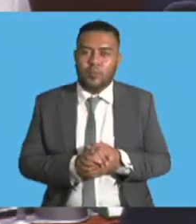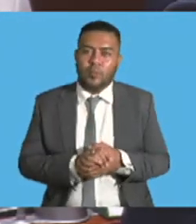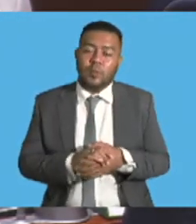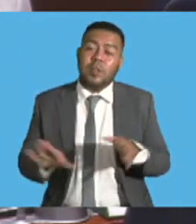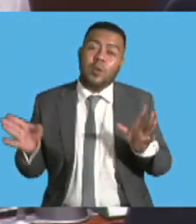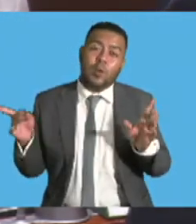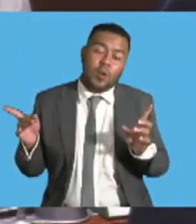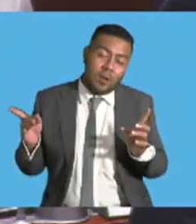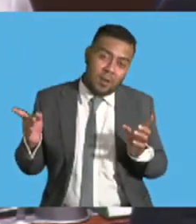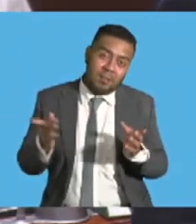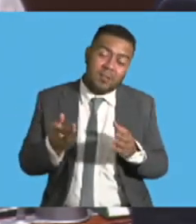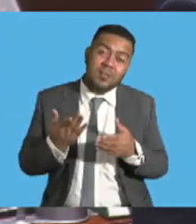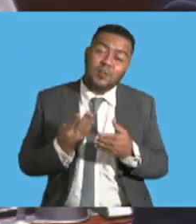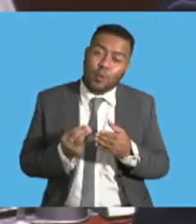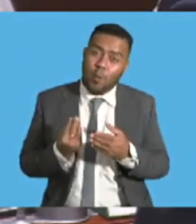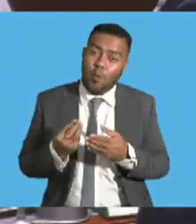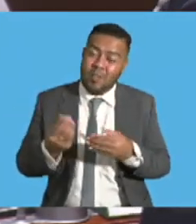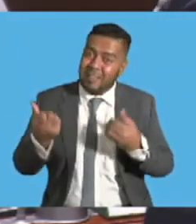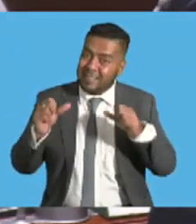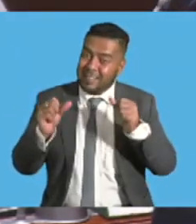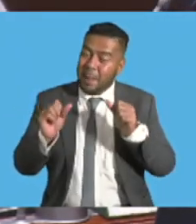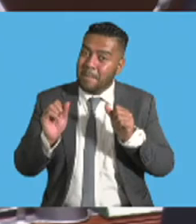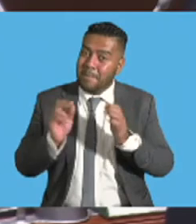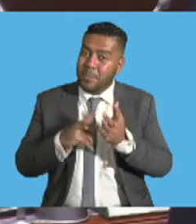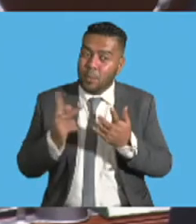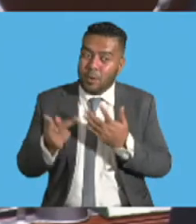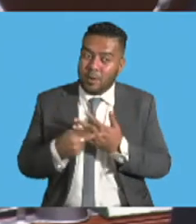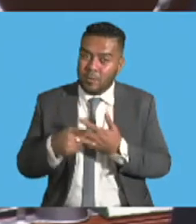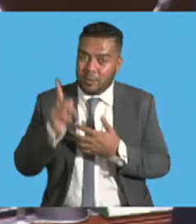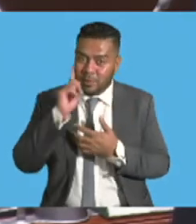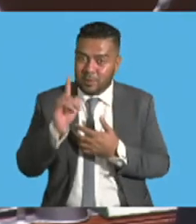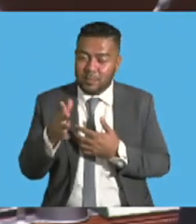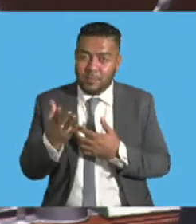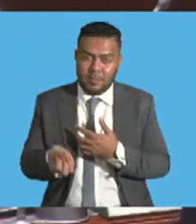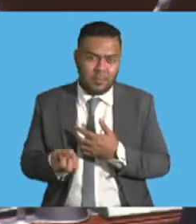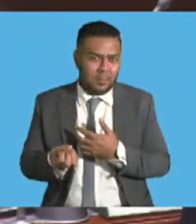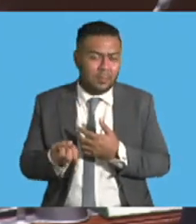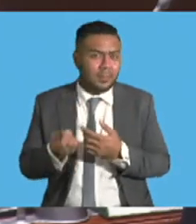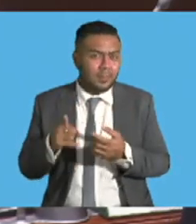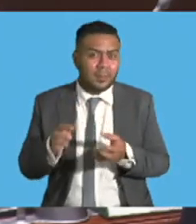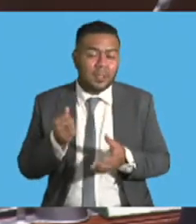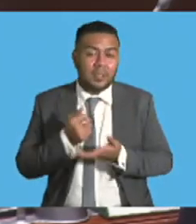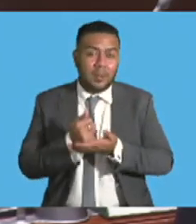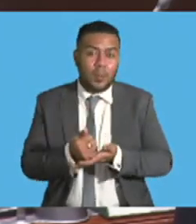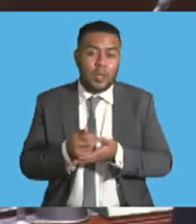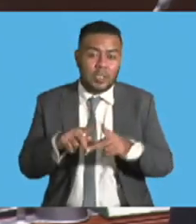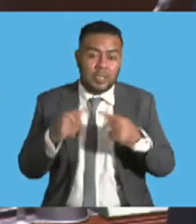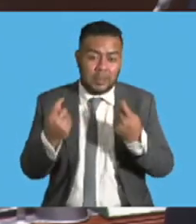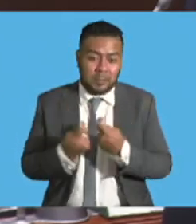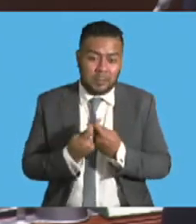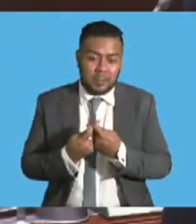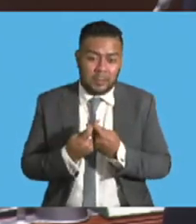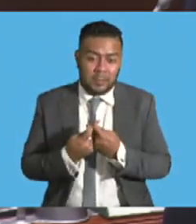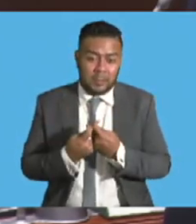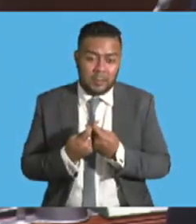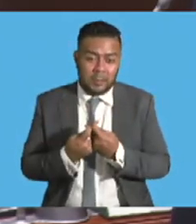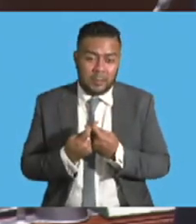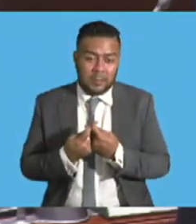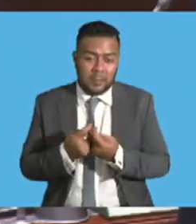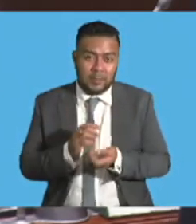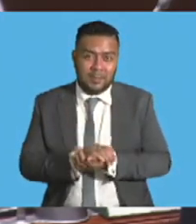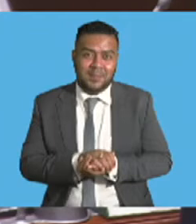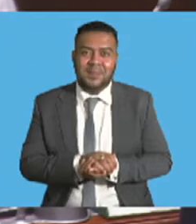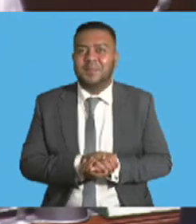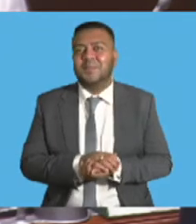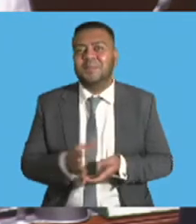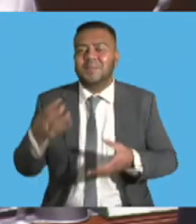Mr. Speaker, the success of the program can be measured in the number of Yaumbula management support teams that have been established within the provinces,